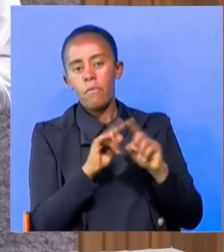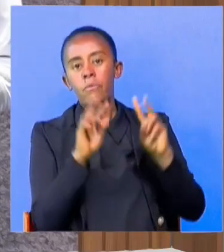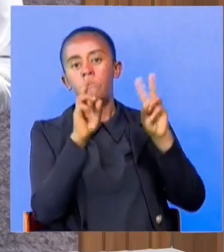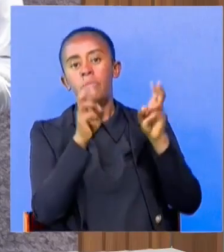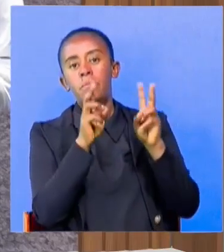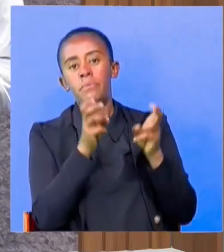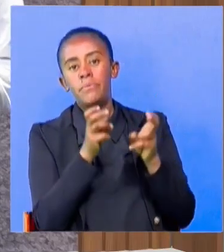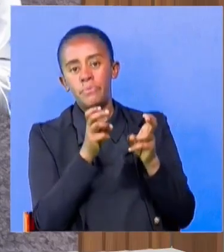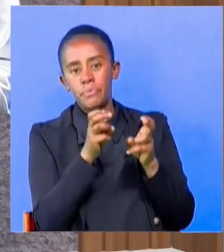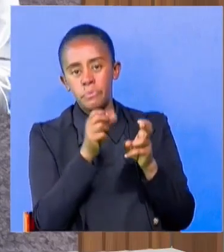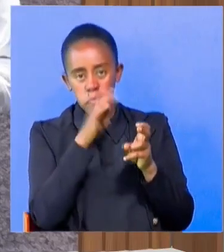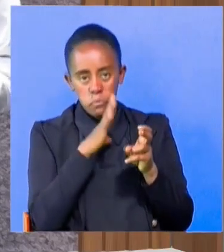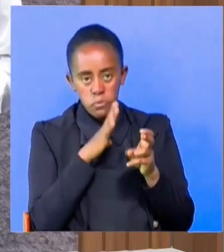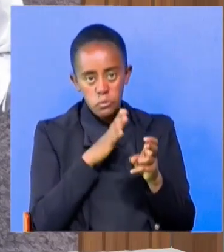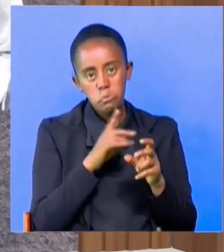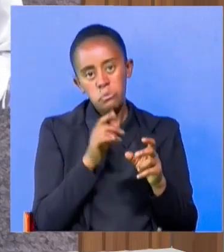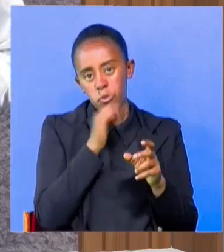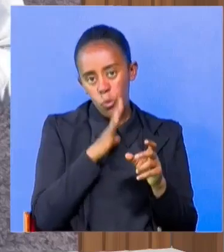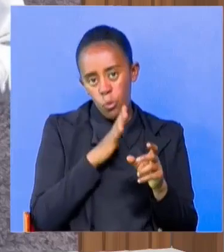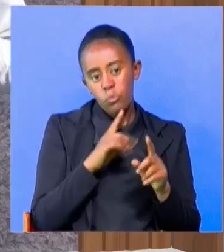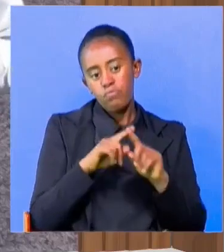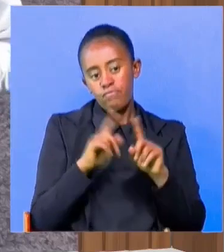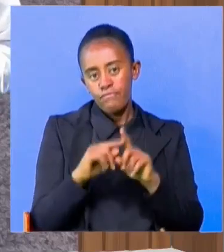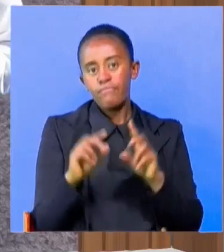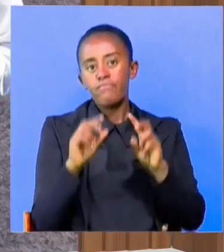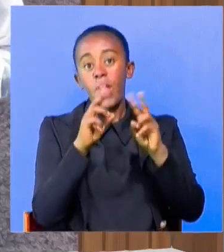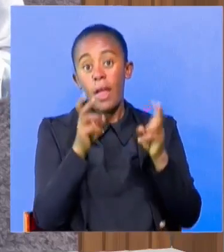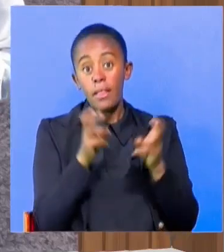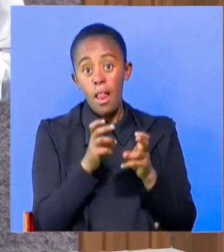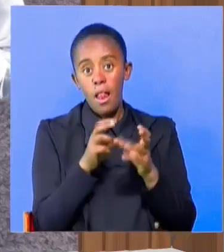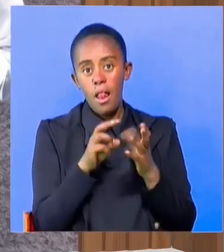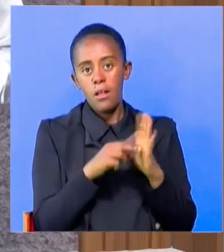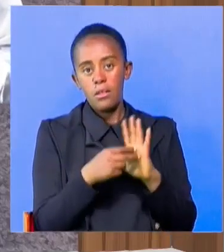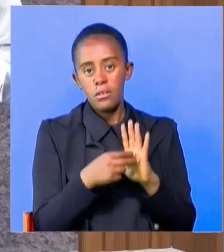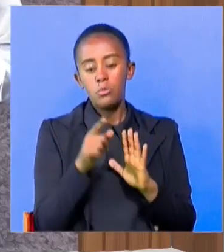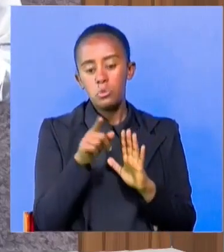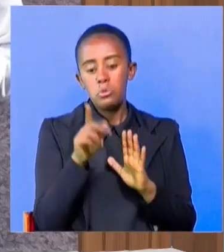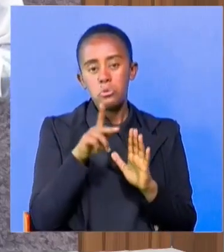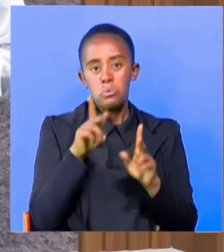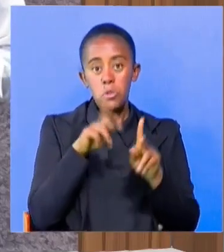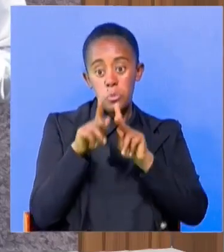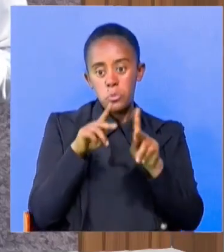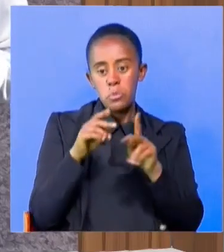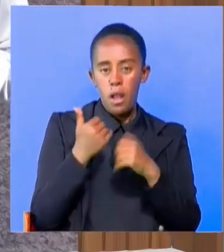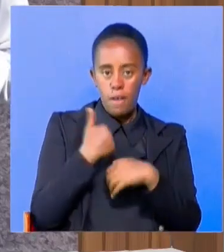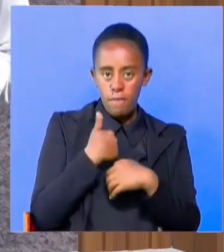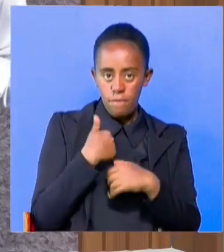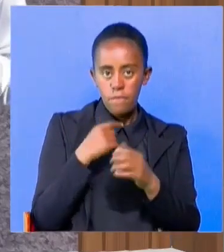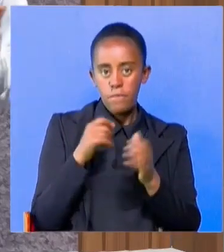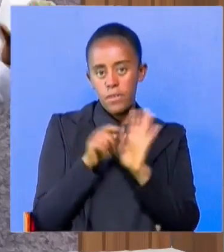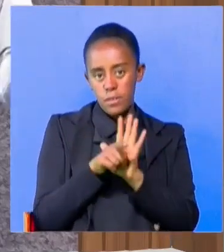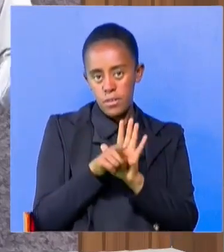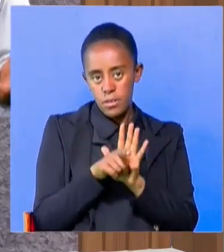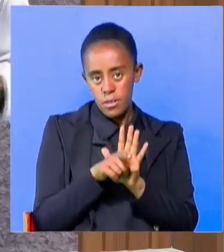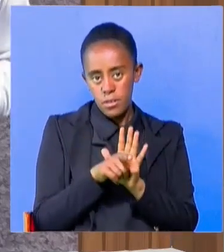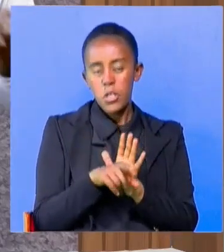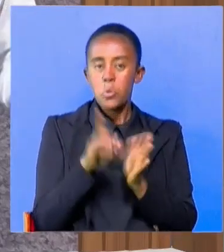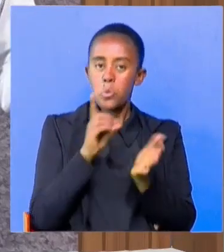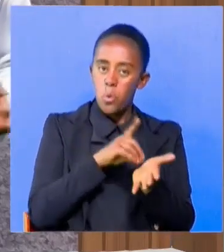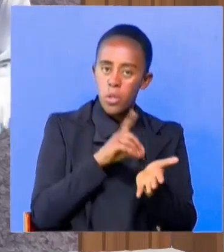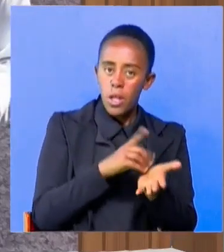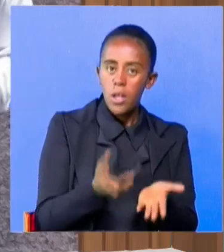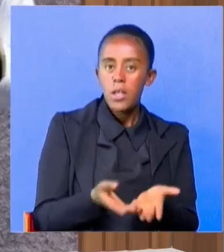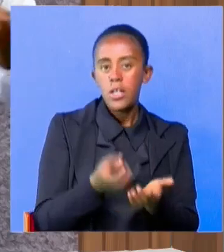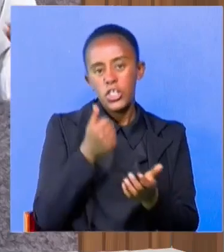of titles based on the titles that those people deserve, okay, like titles like doctor,